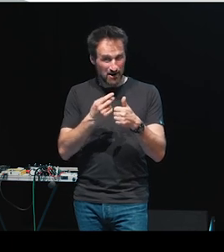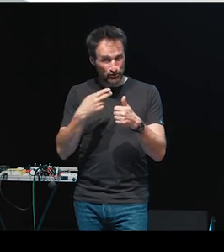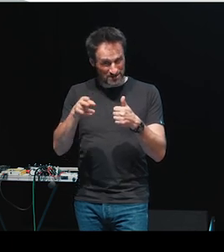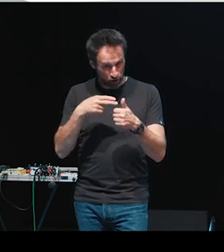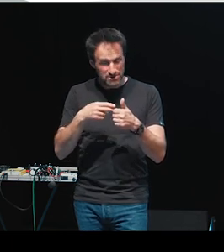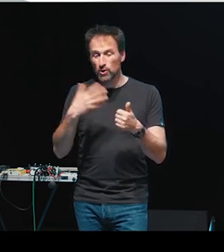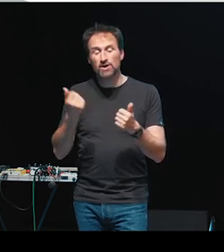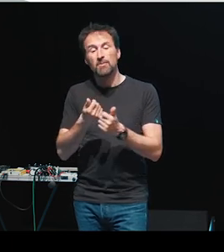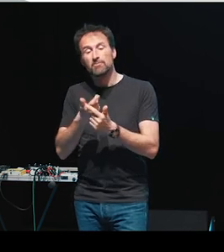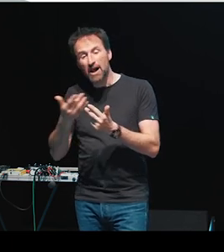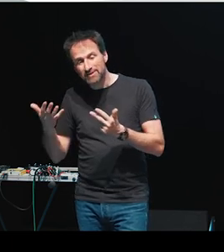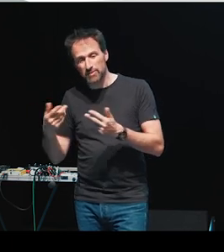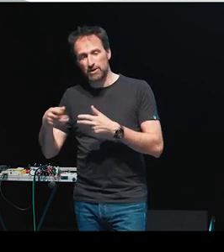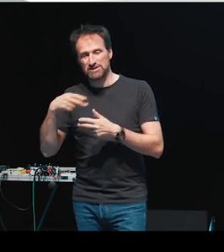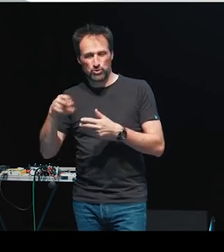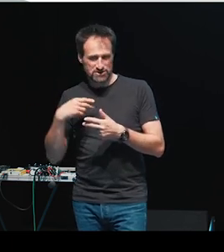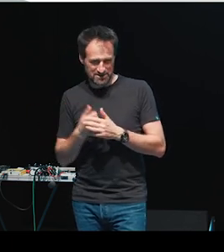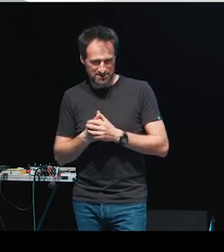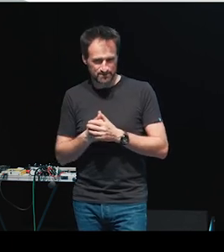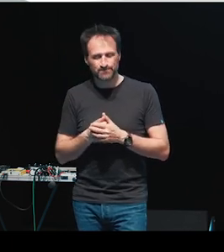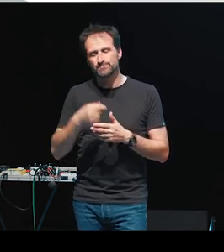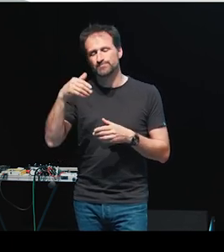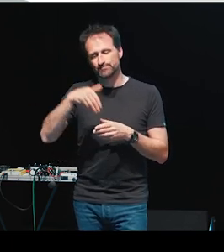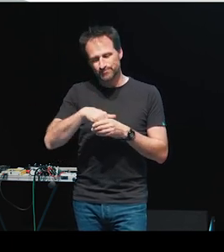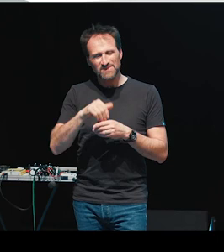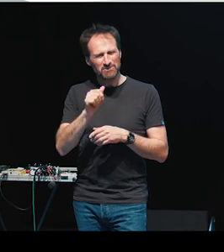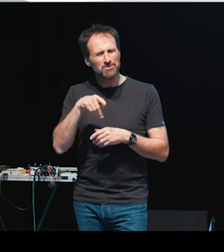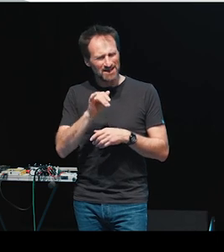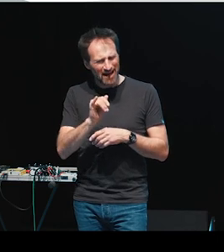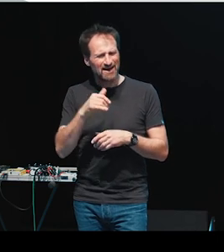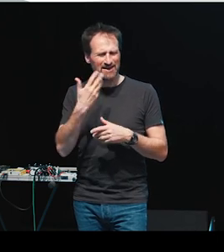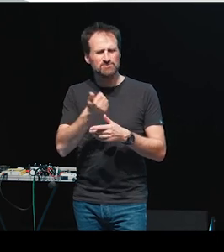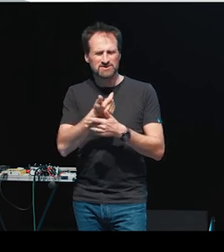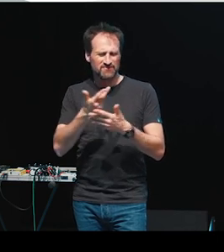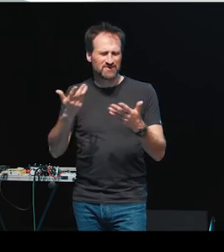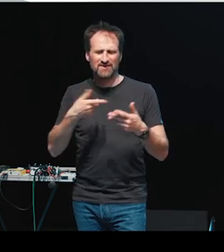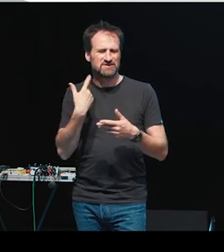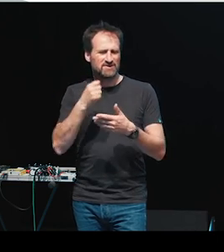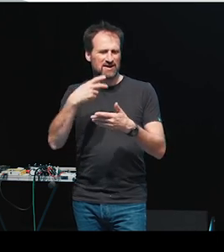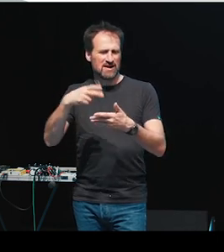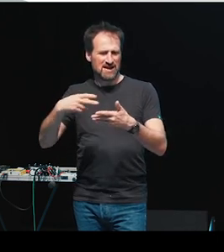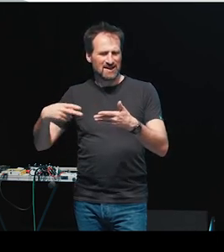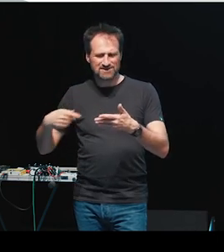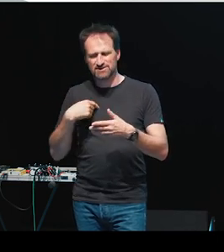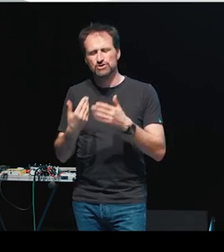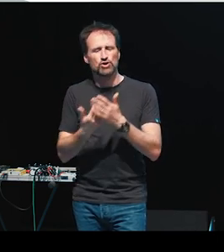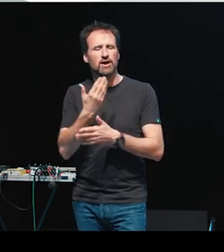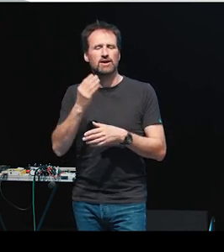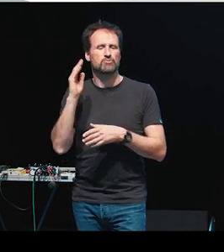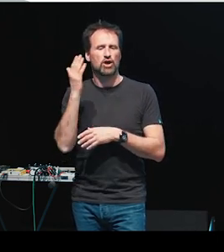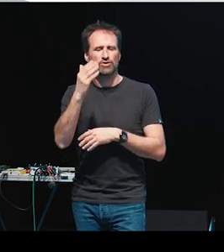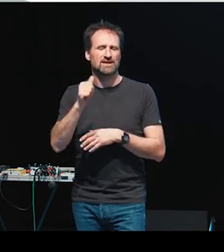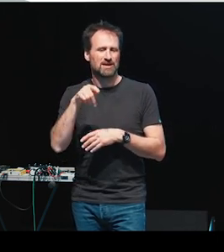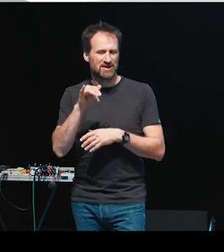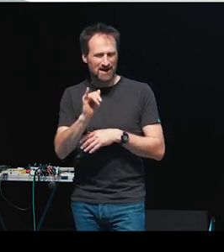And we're using the readable streams API to read the network data. This is a new browser API that's built on